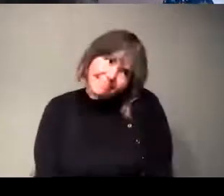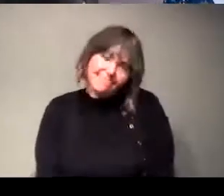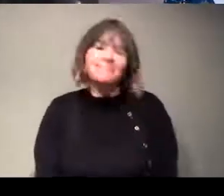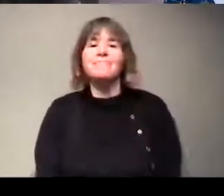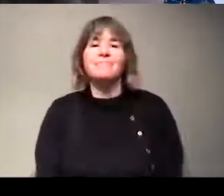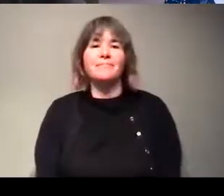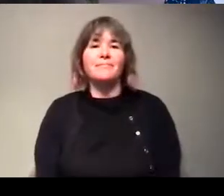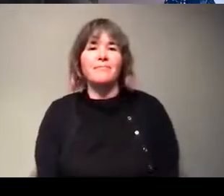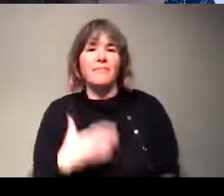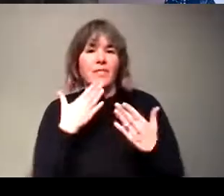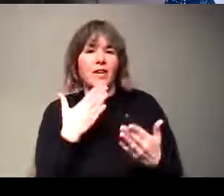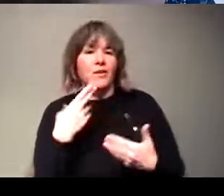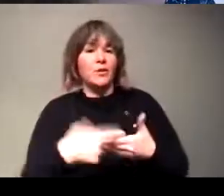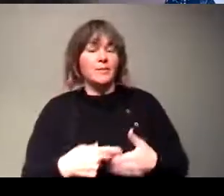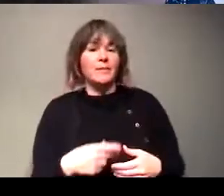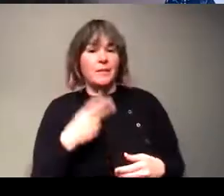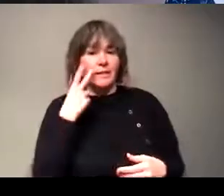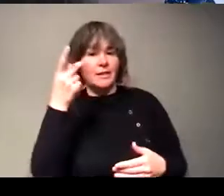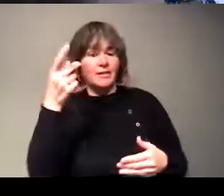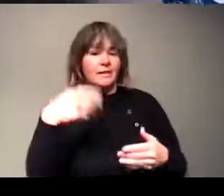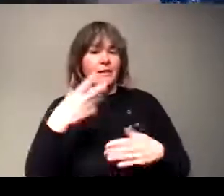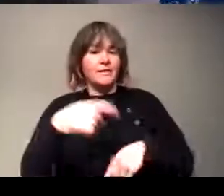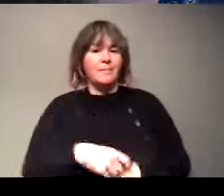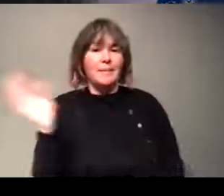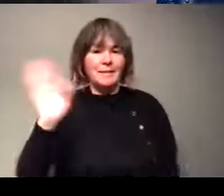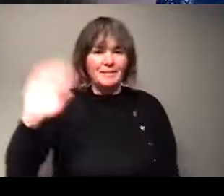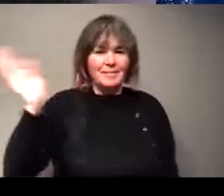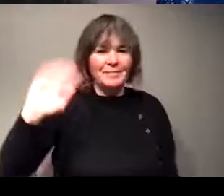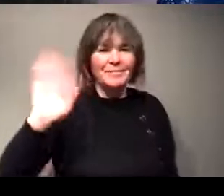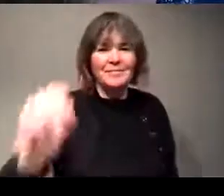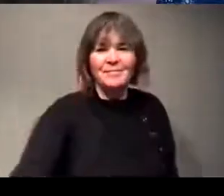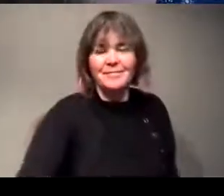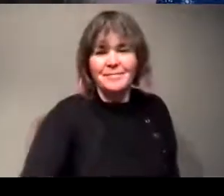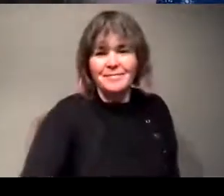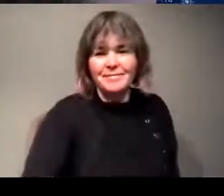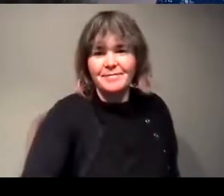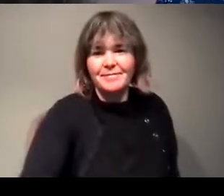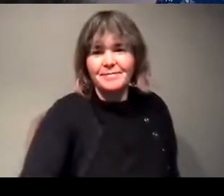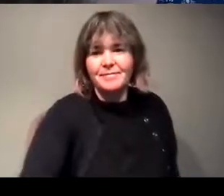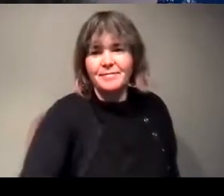All right. Thank you for everyone for coming. We'll see you next time. Bye. Bye.